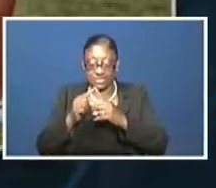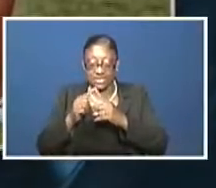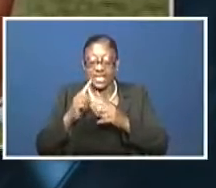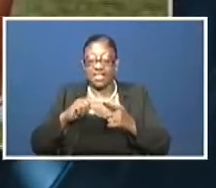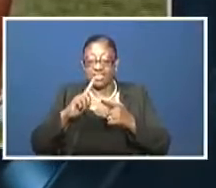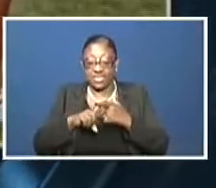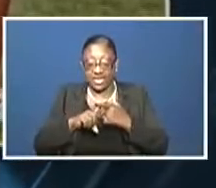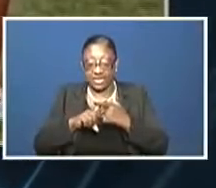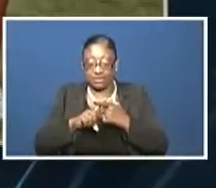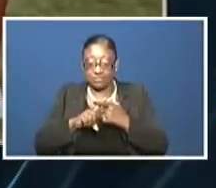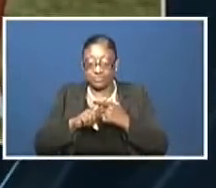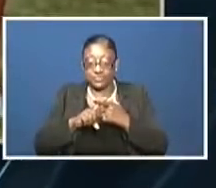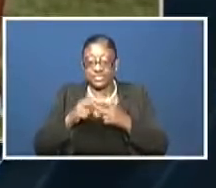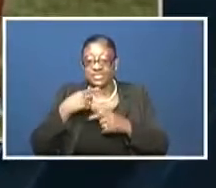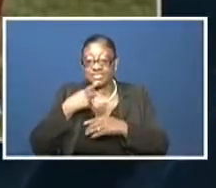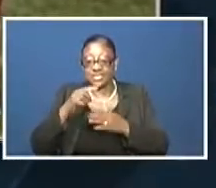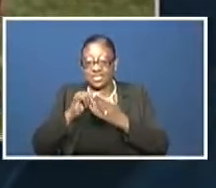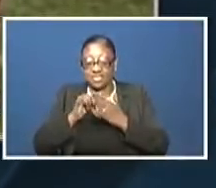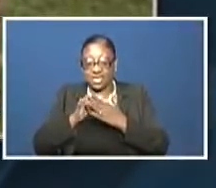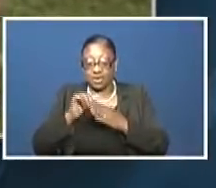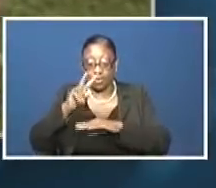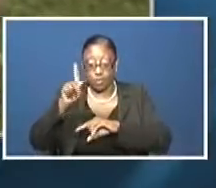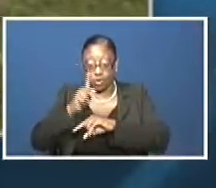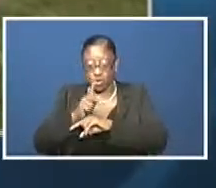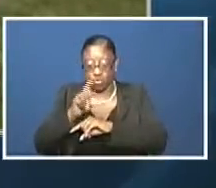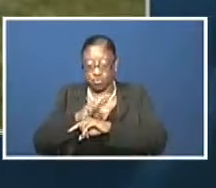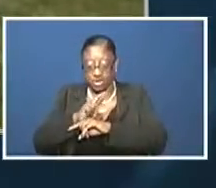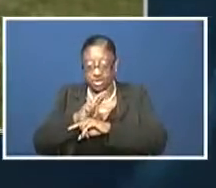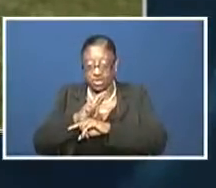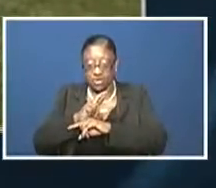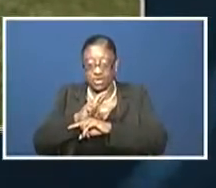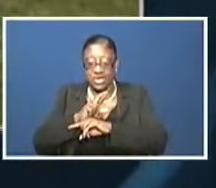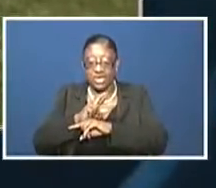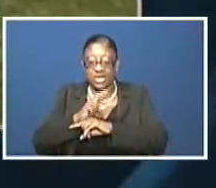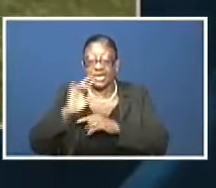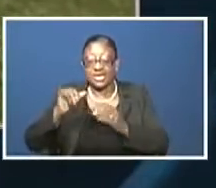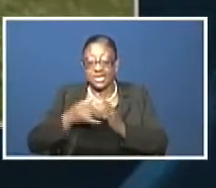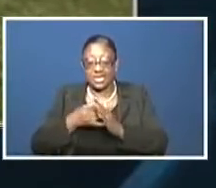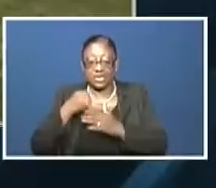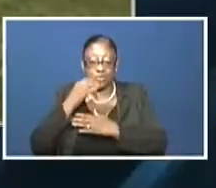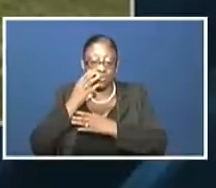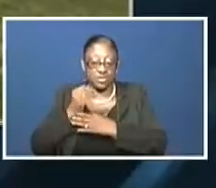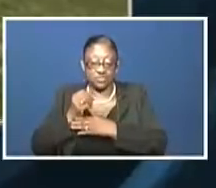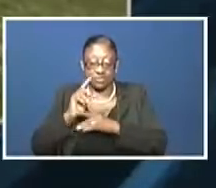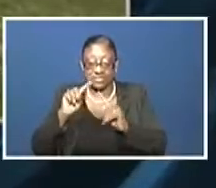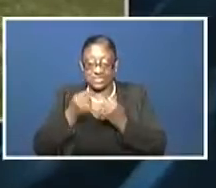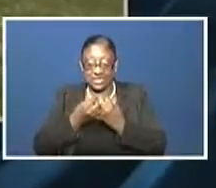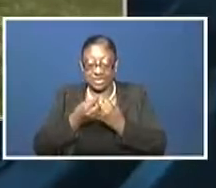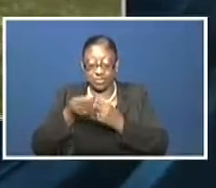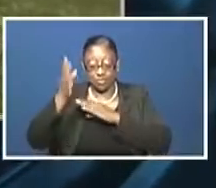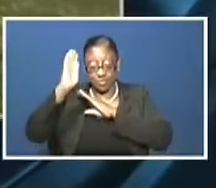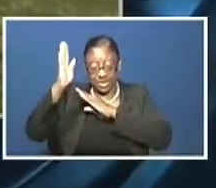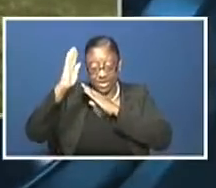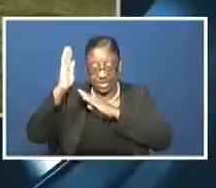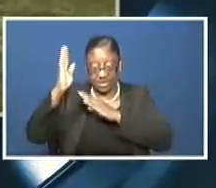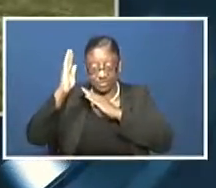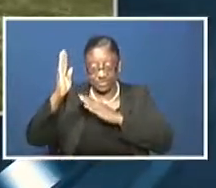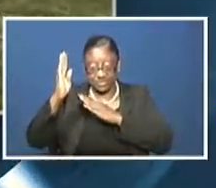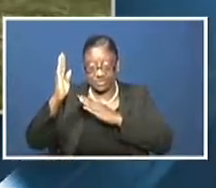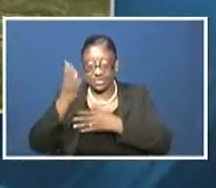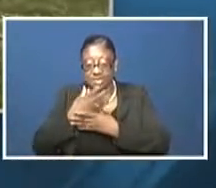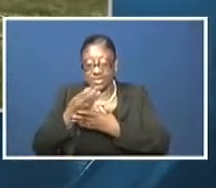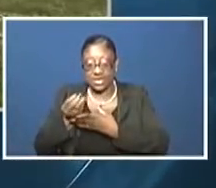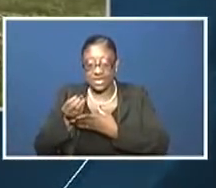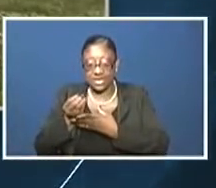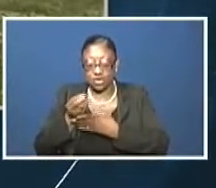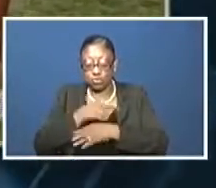Winning the tournament was the host country, Puerto Rico. There were some high individual performances from Team Bahamas coming from players Aiden Garros,